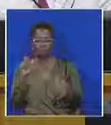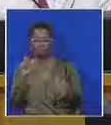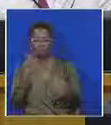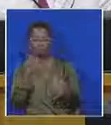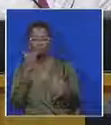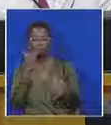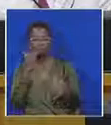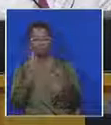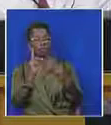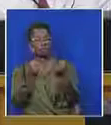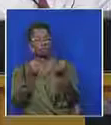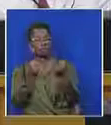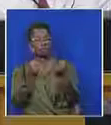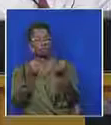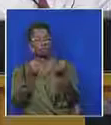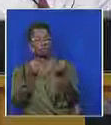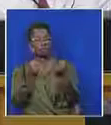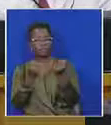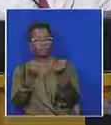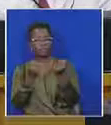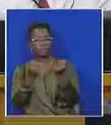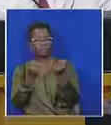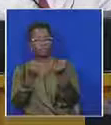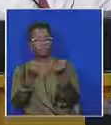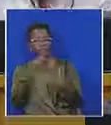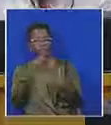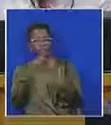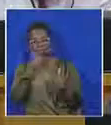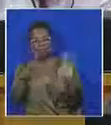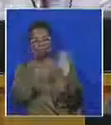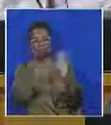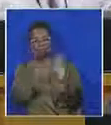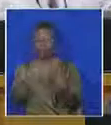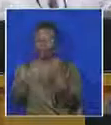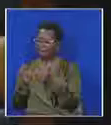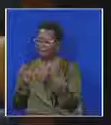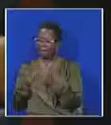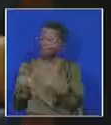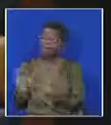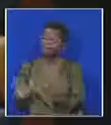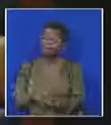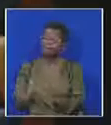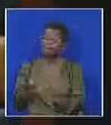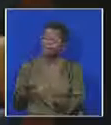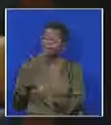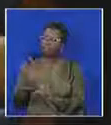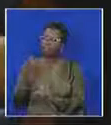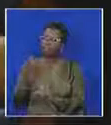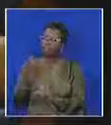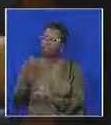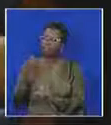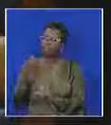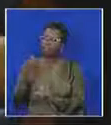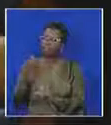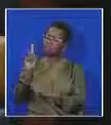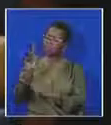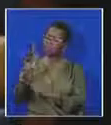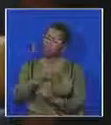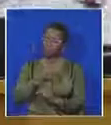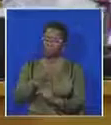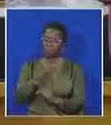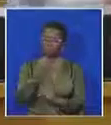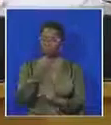supported apartheid is racial order, honourable members, let's hear the point of order of honourable Steenhuisen. To say that